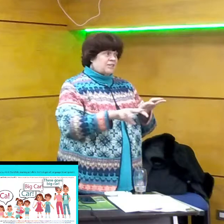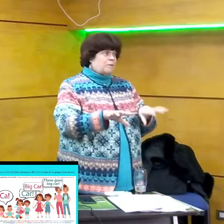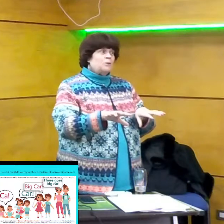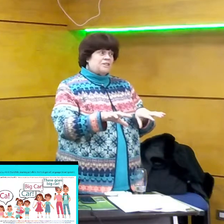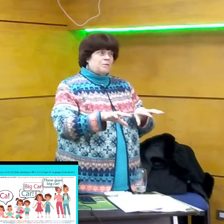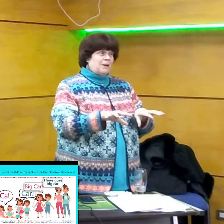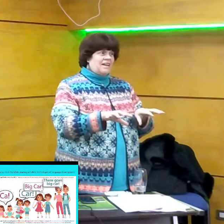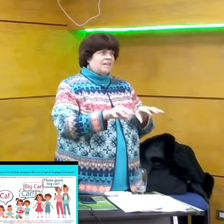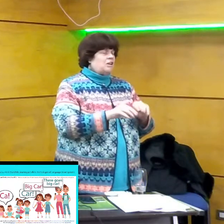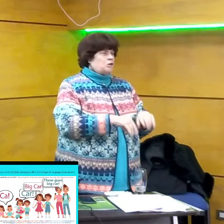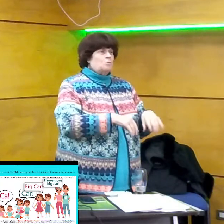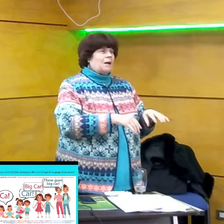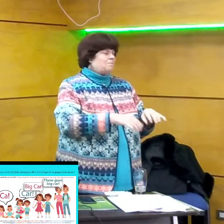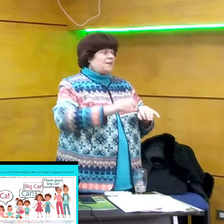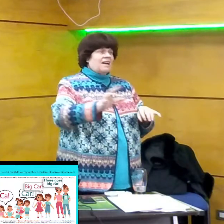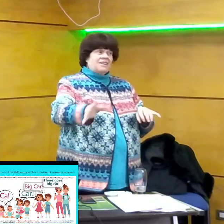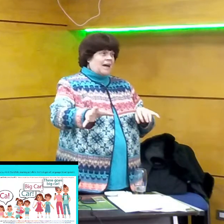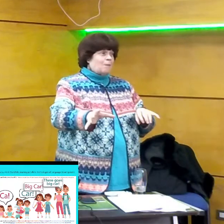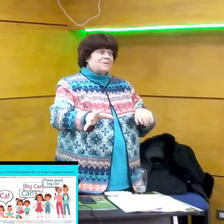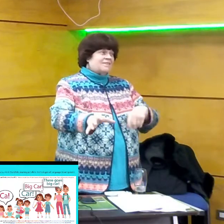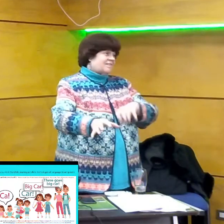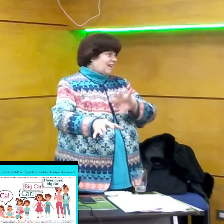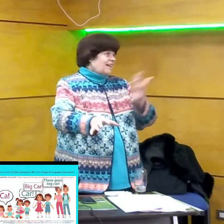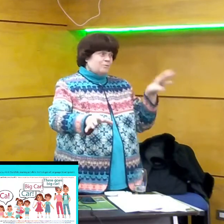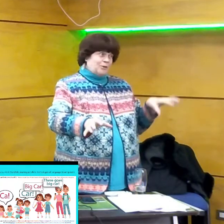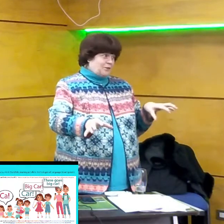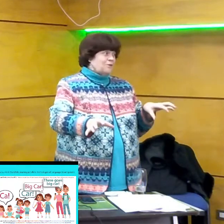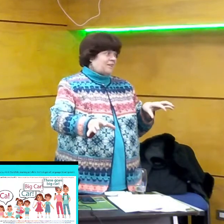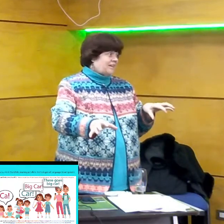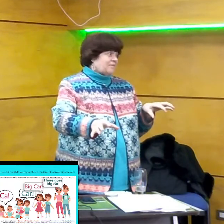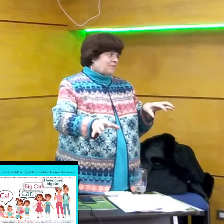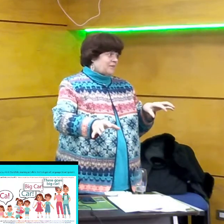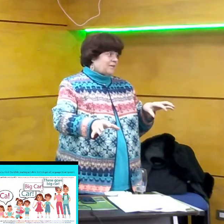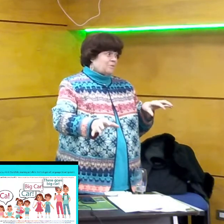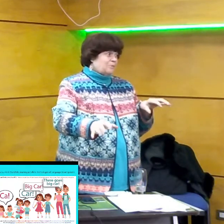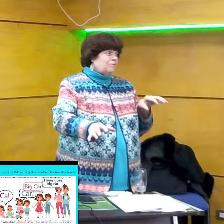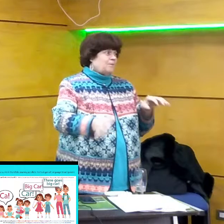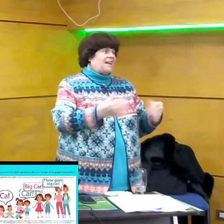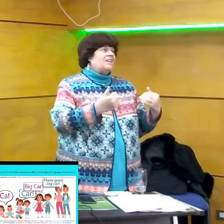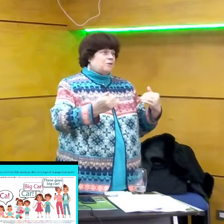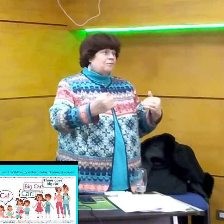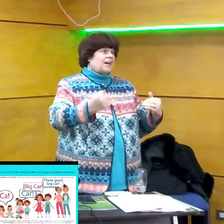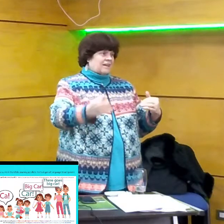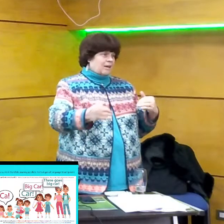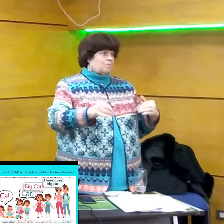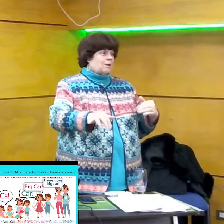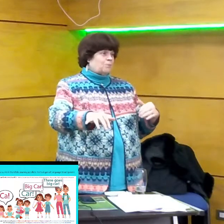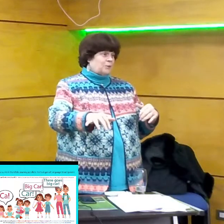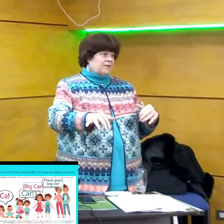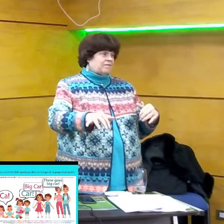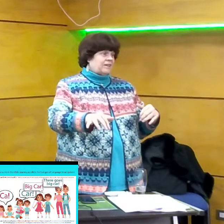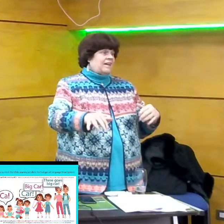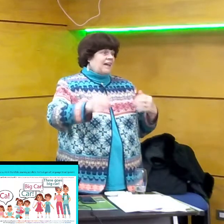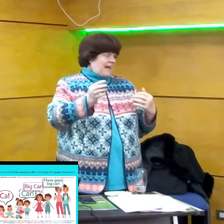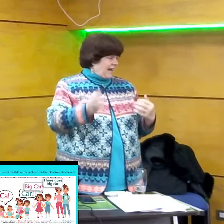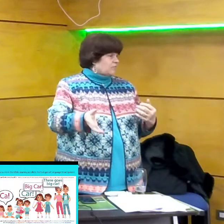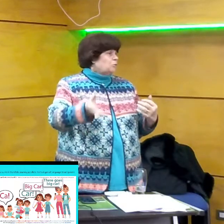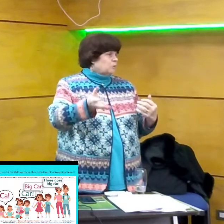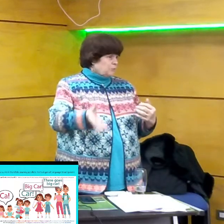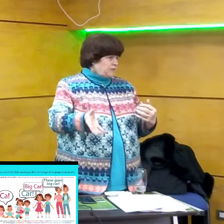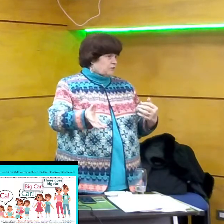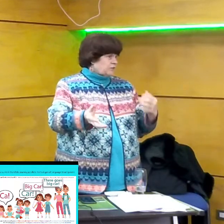And the same with debate. You might be on the opposite side of what you think of the movement, and you've got to come up with